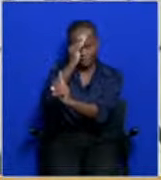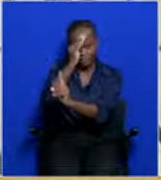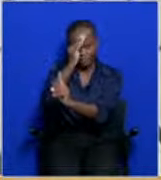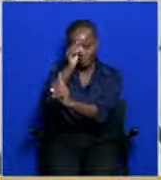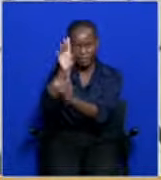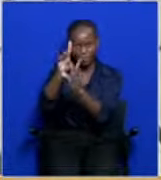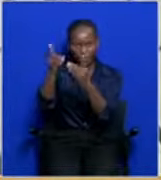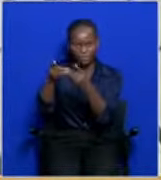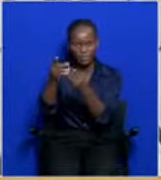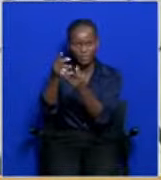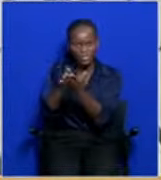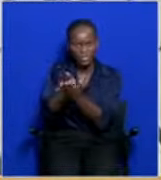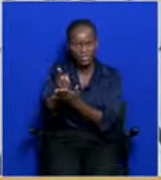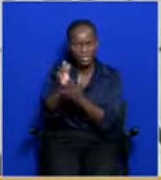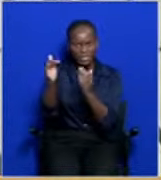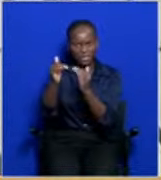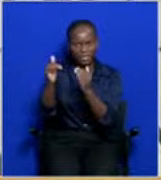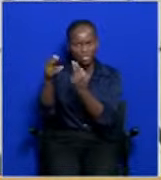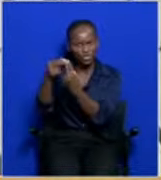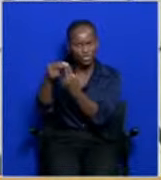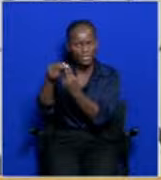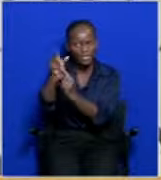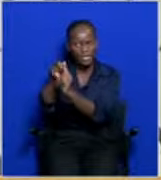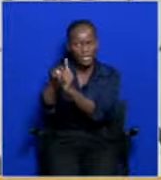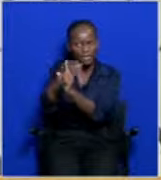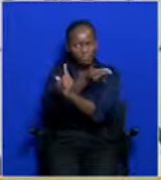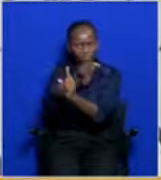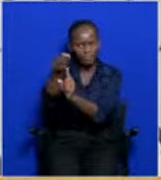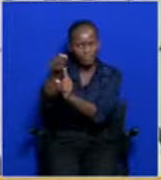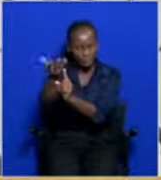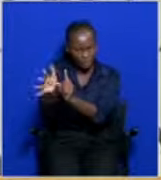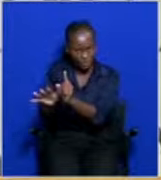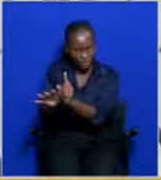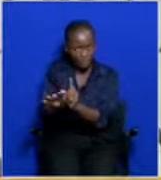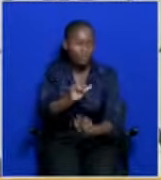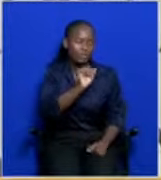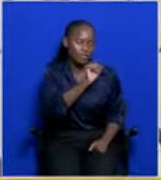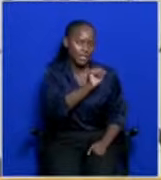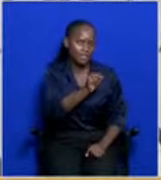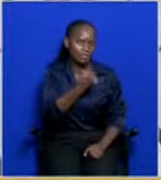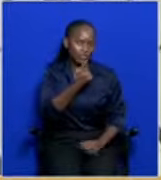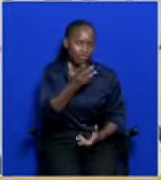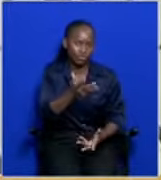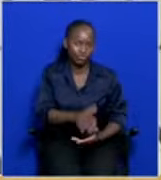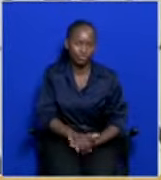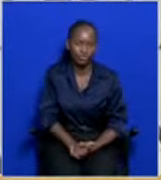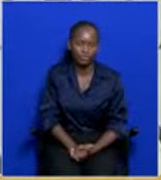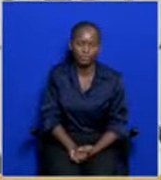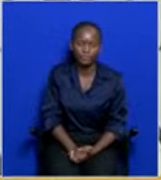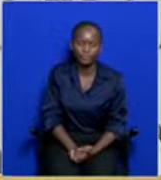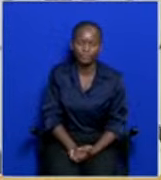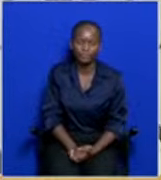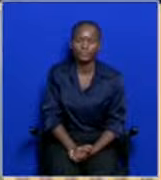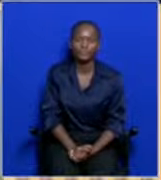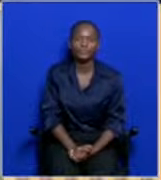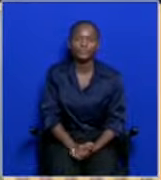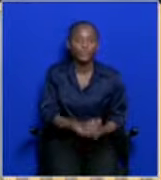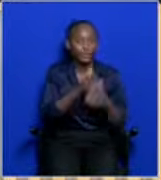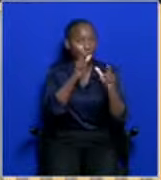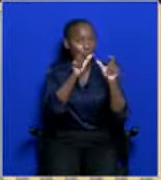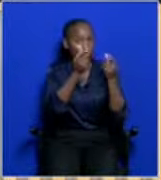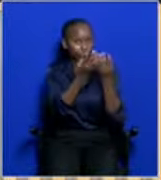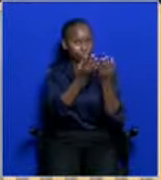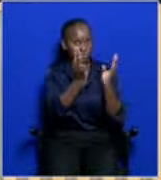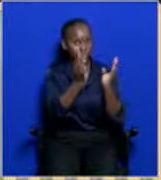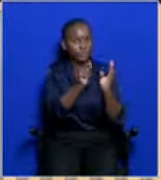Standards Unit. Yeah. Was that your testimony? Yes. So for the Commission to establish the extent to